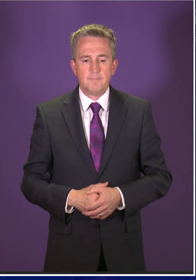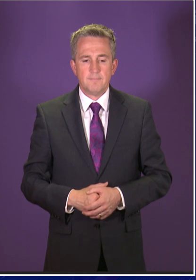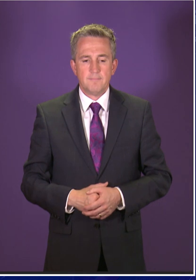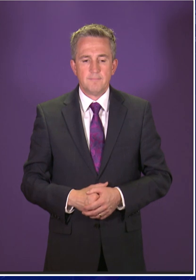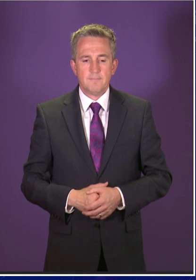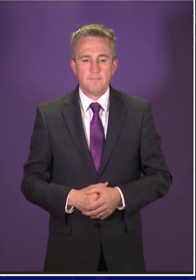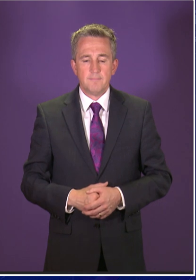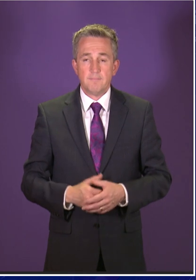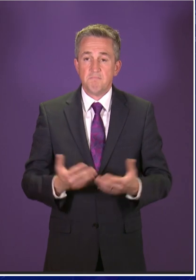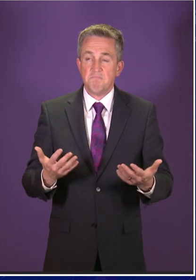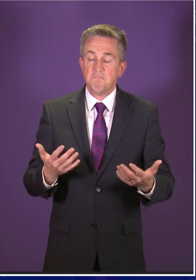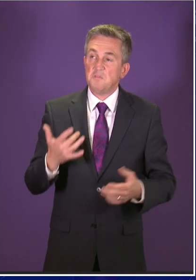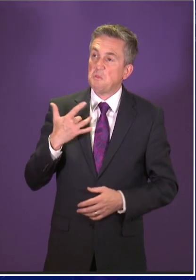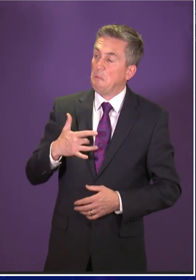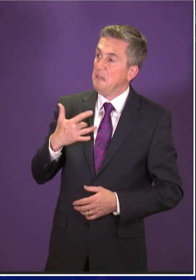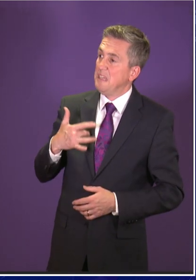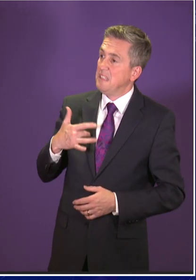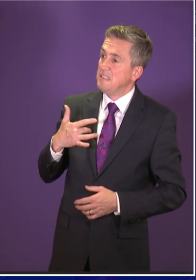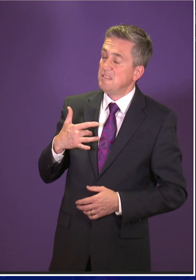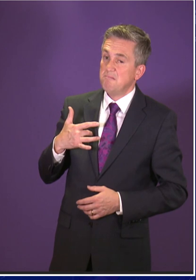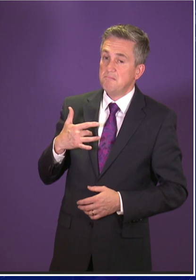To be